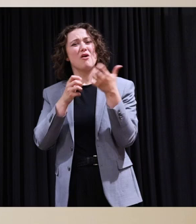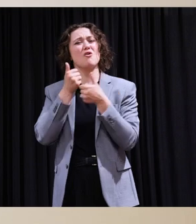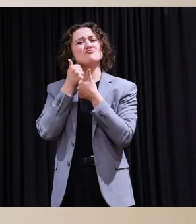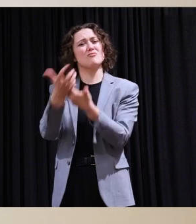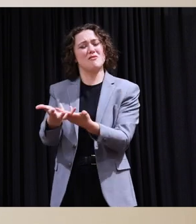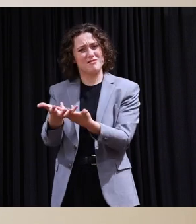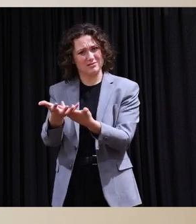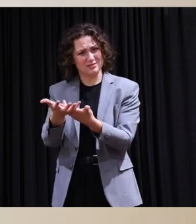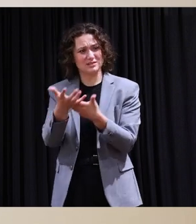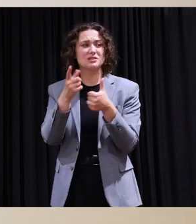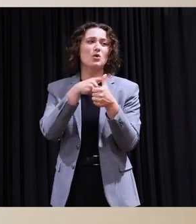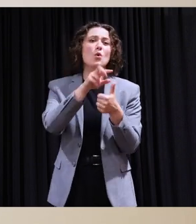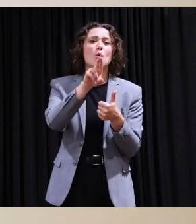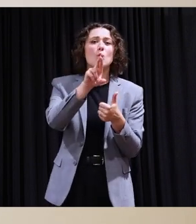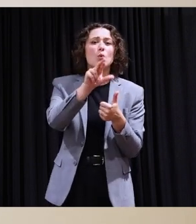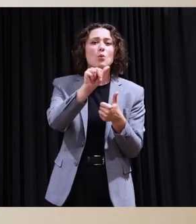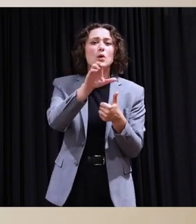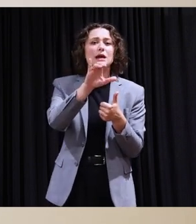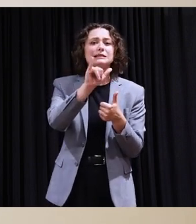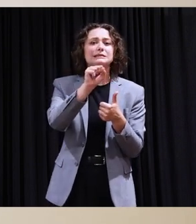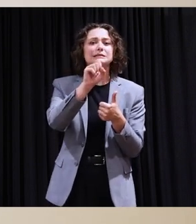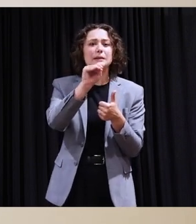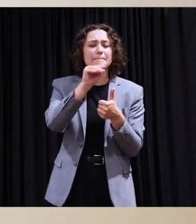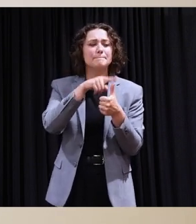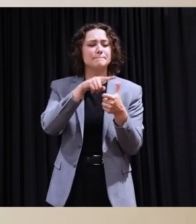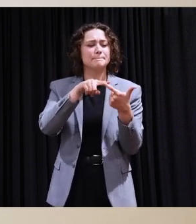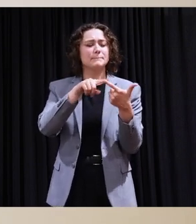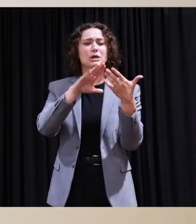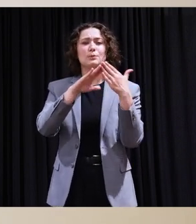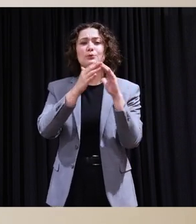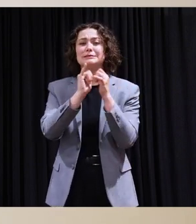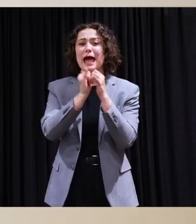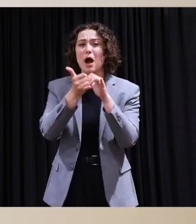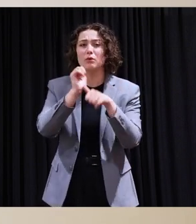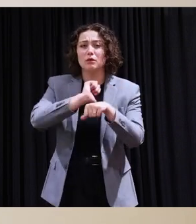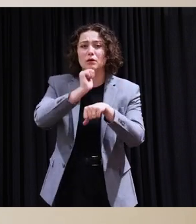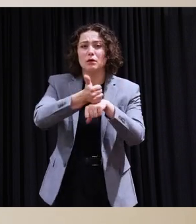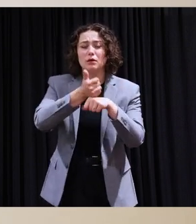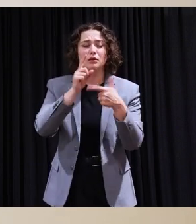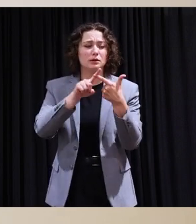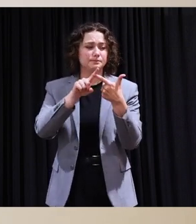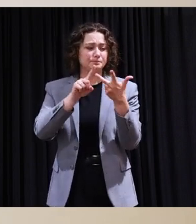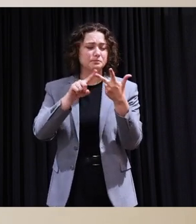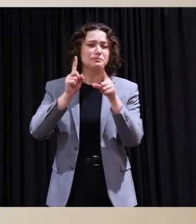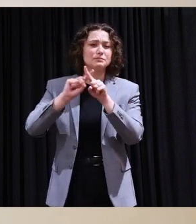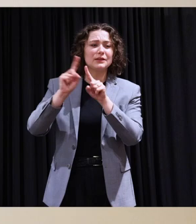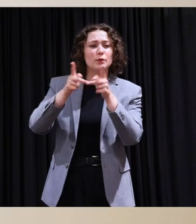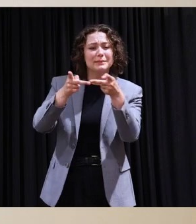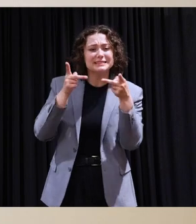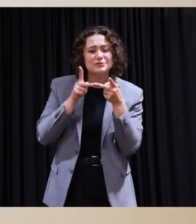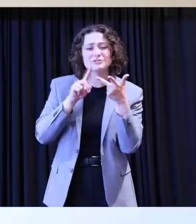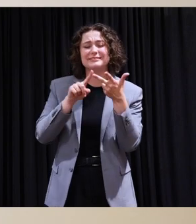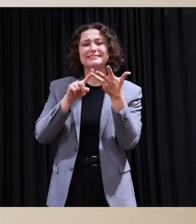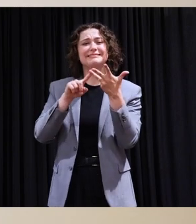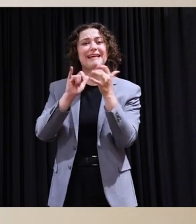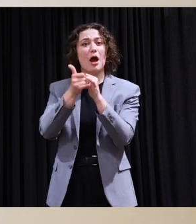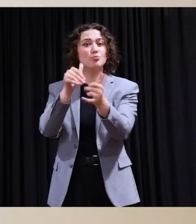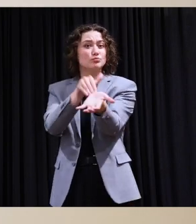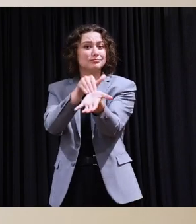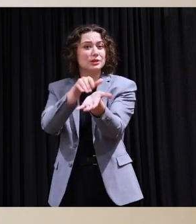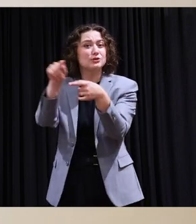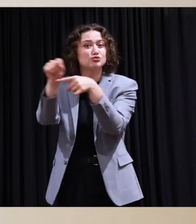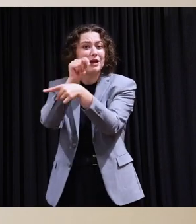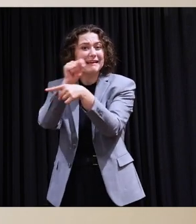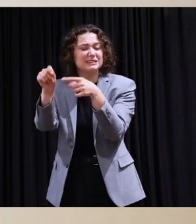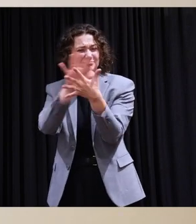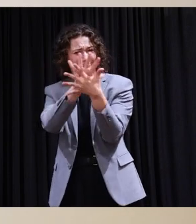the communities and how they're built, there's things within how physicians and providers are trained. There's a number of things that contribute